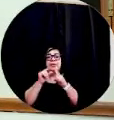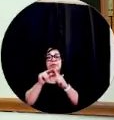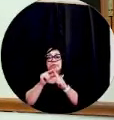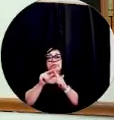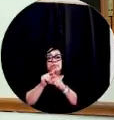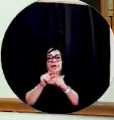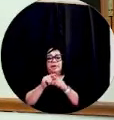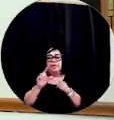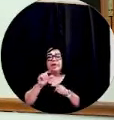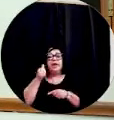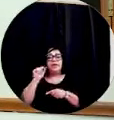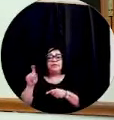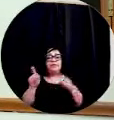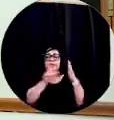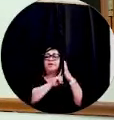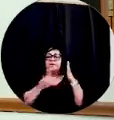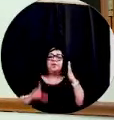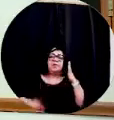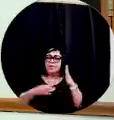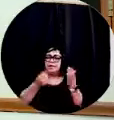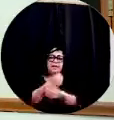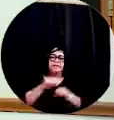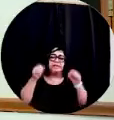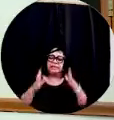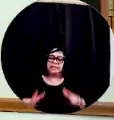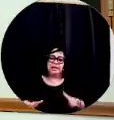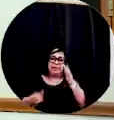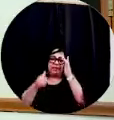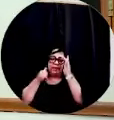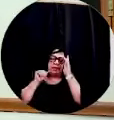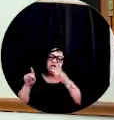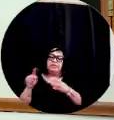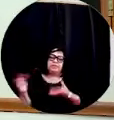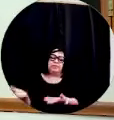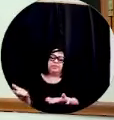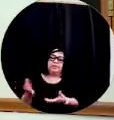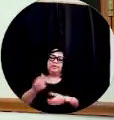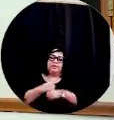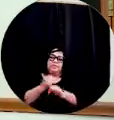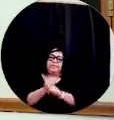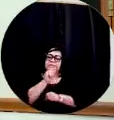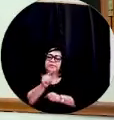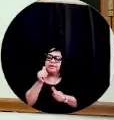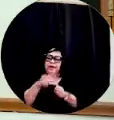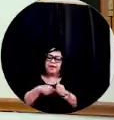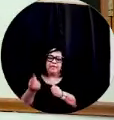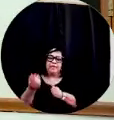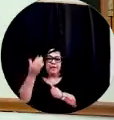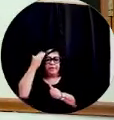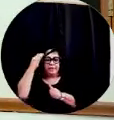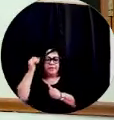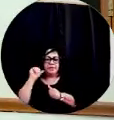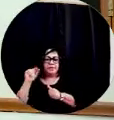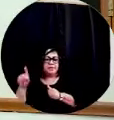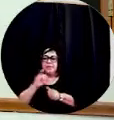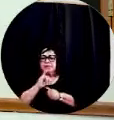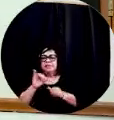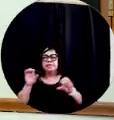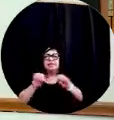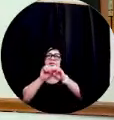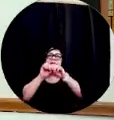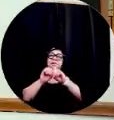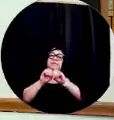that everyone knows that he is the greatest love of all. Her go-to scripture is the one that we heard